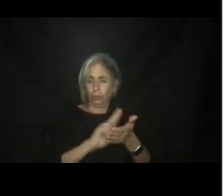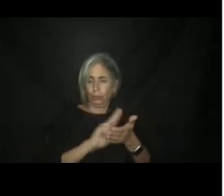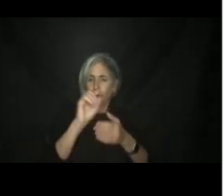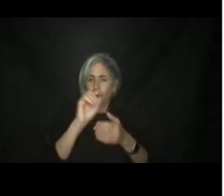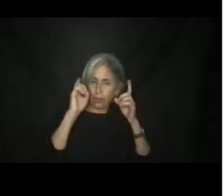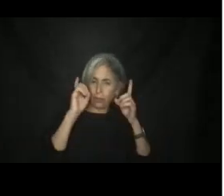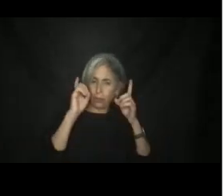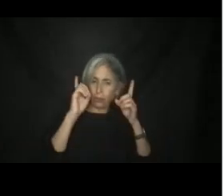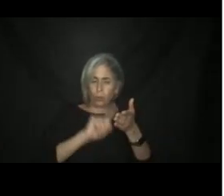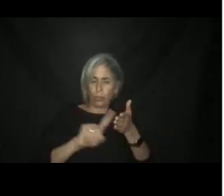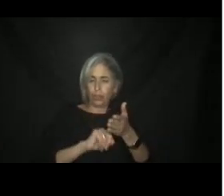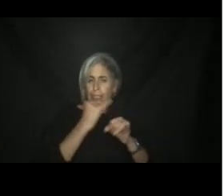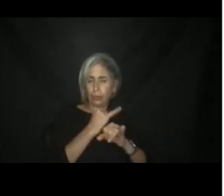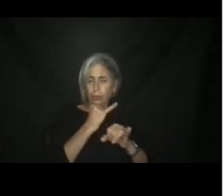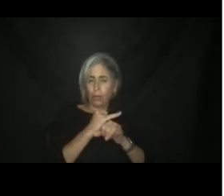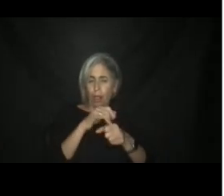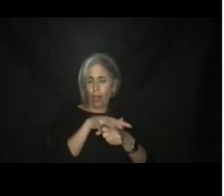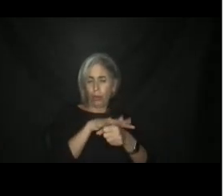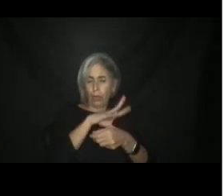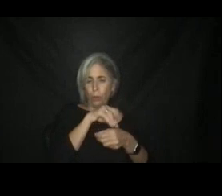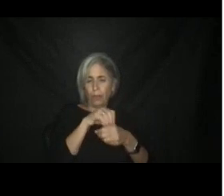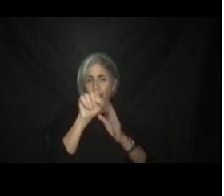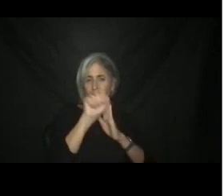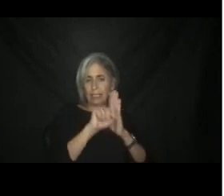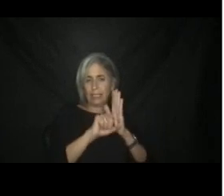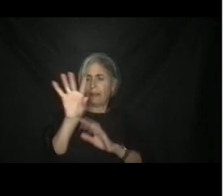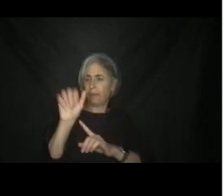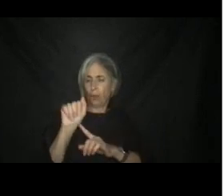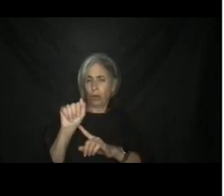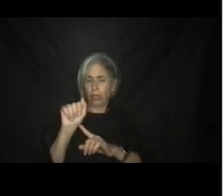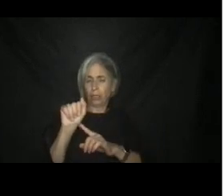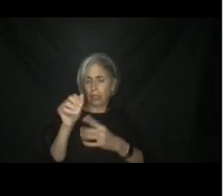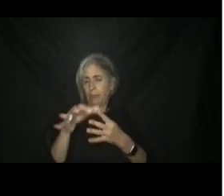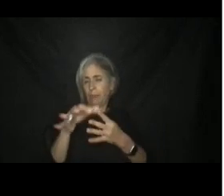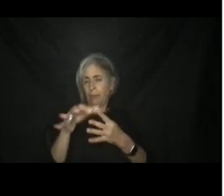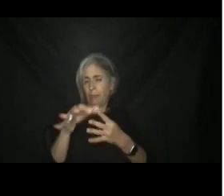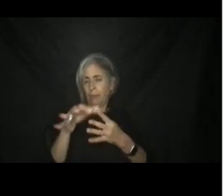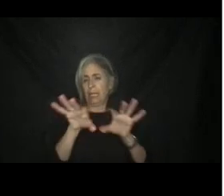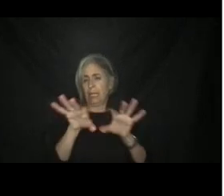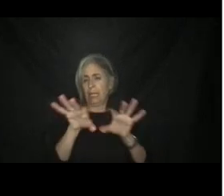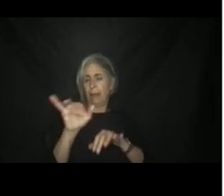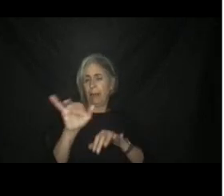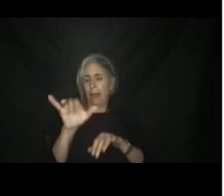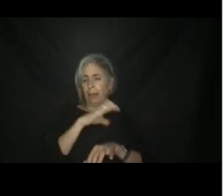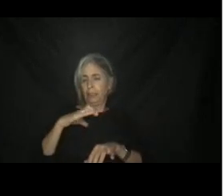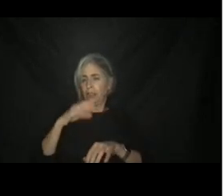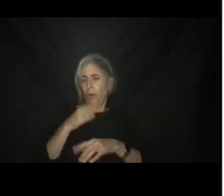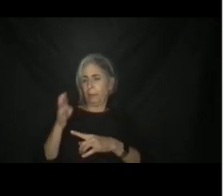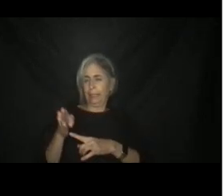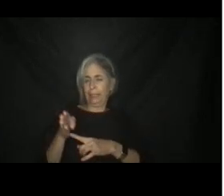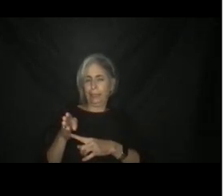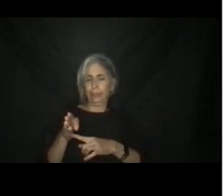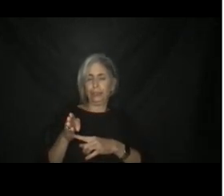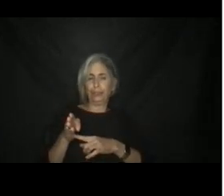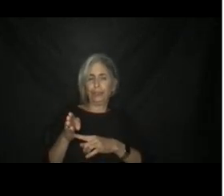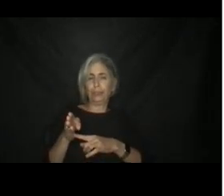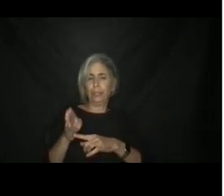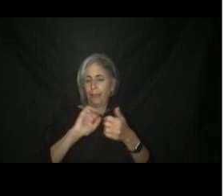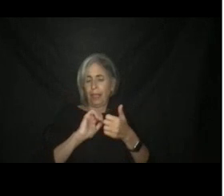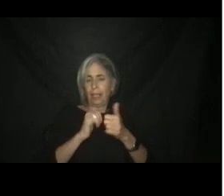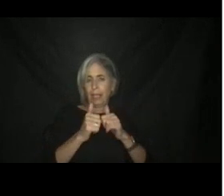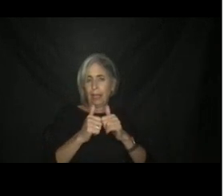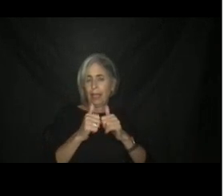research institution located within the state of Florida to be selected by the City Commission of the city of Boynton Beach. The election